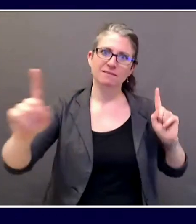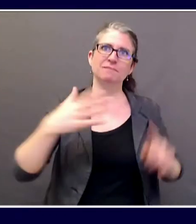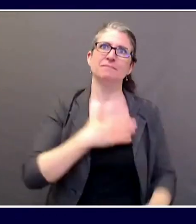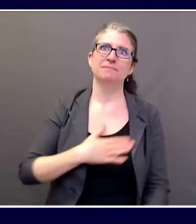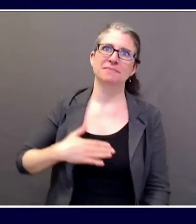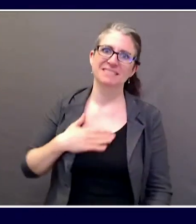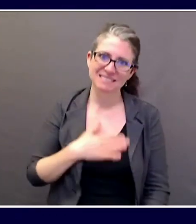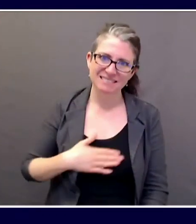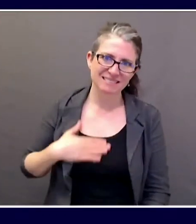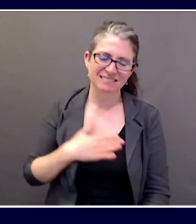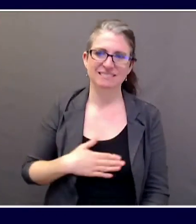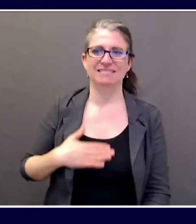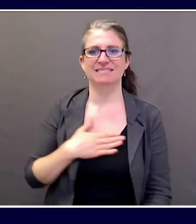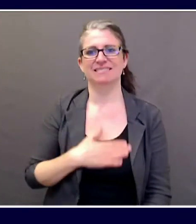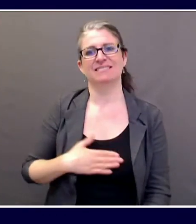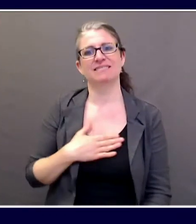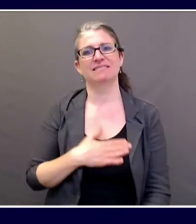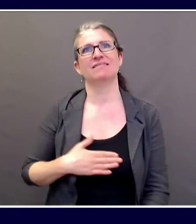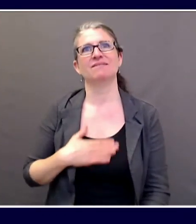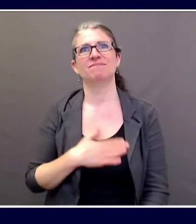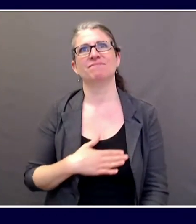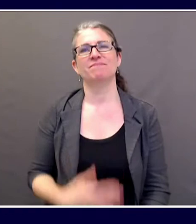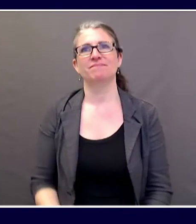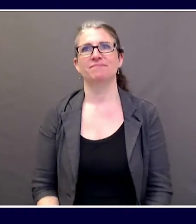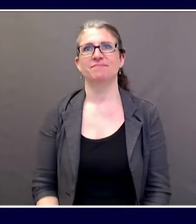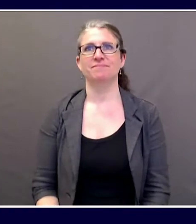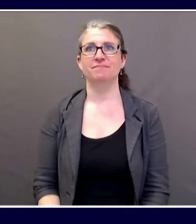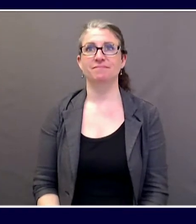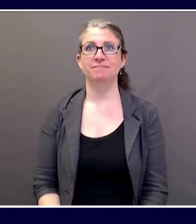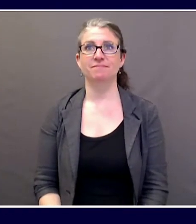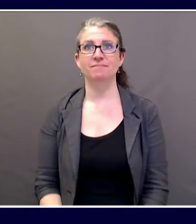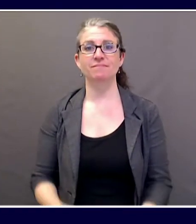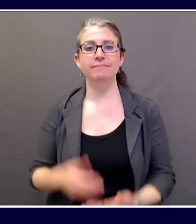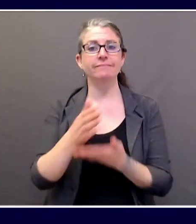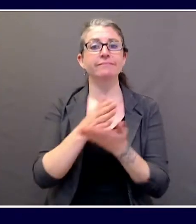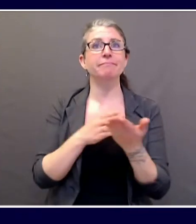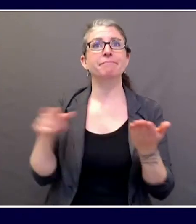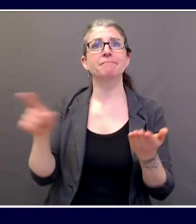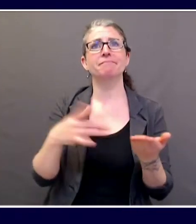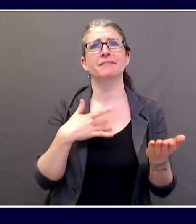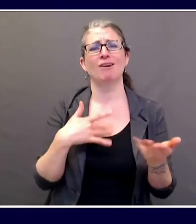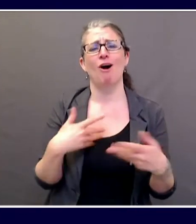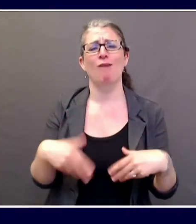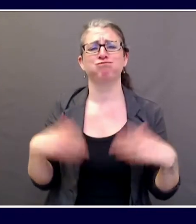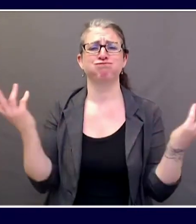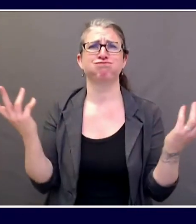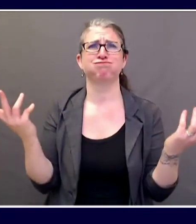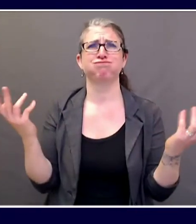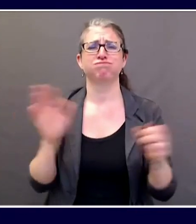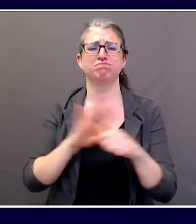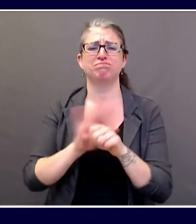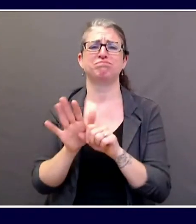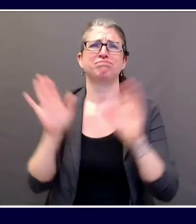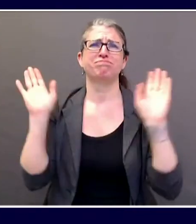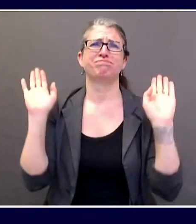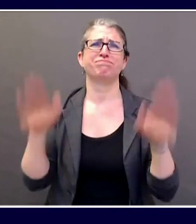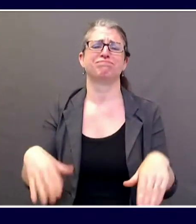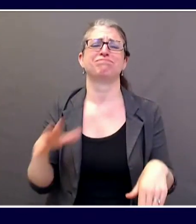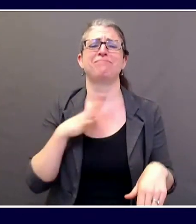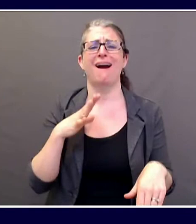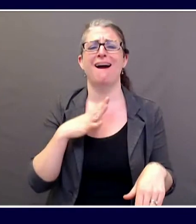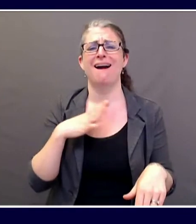getting vaccinated, COVID is behind us, but we're not out of the woods yet. Thank you. Thank you.